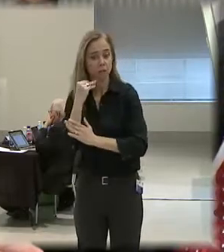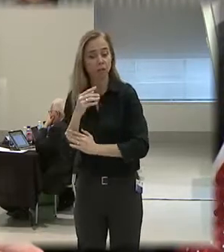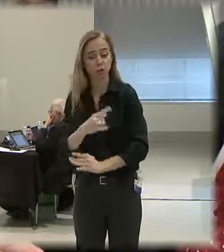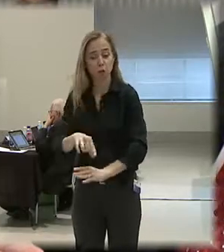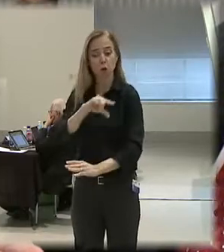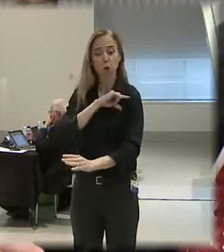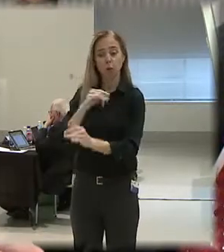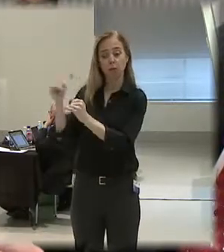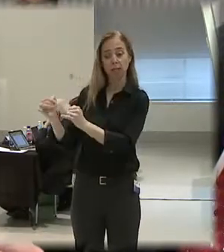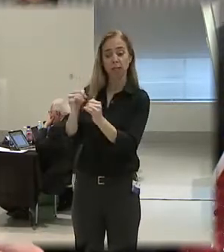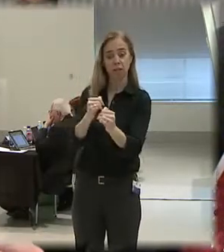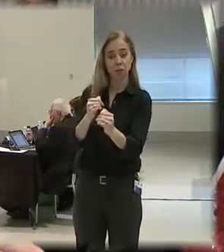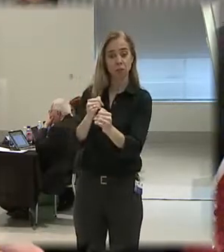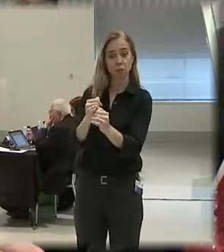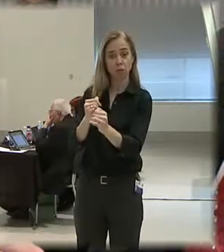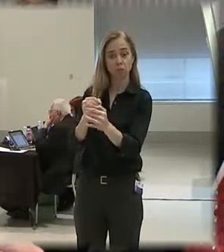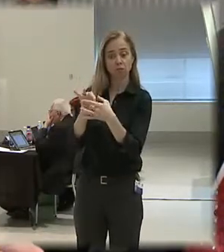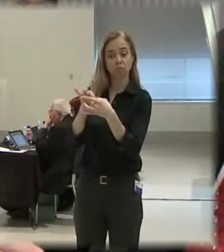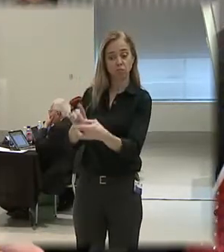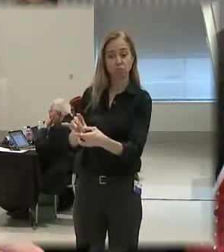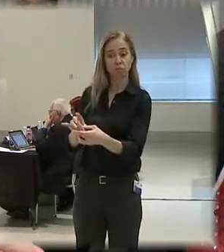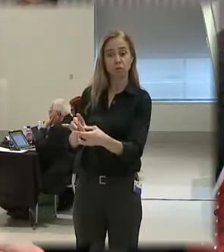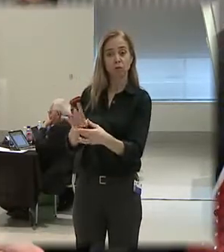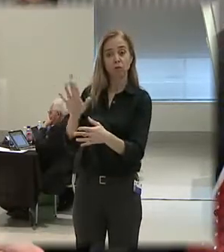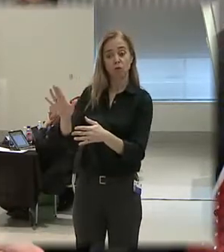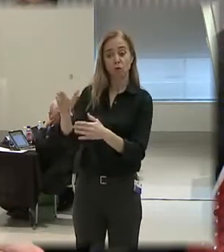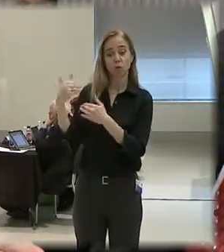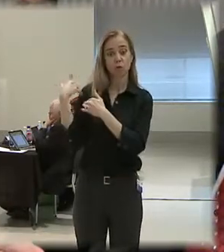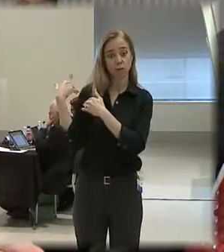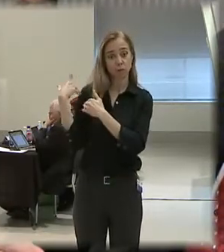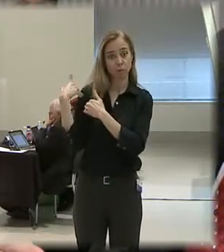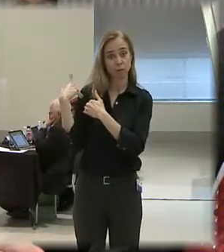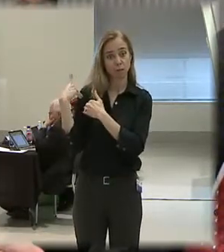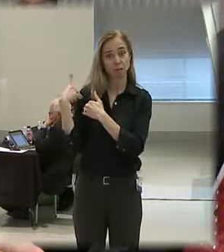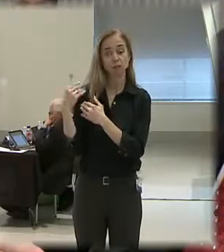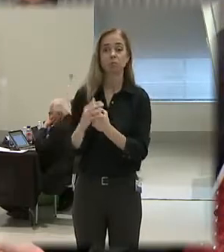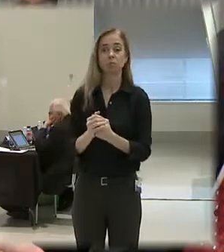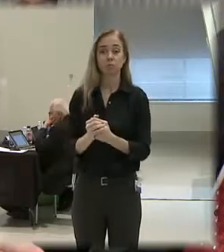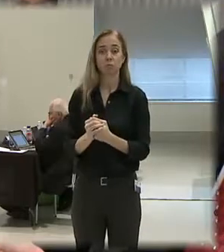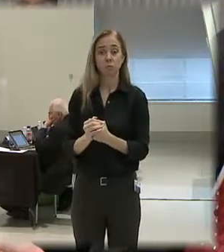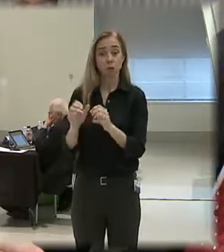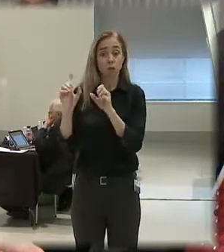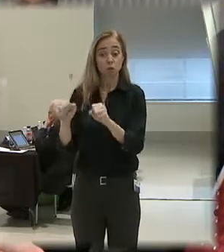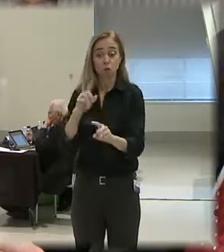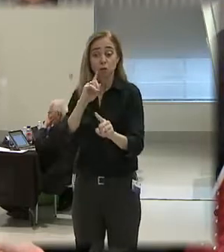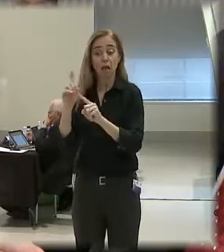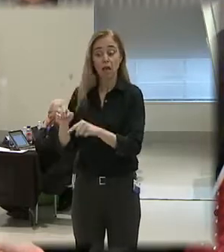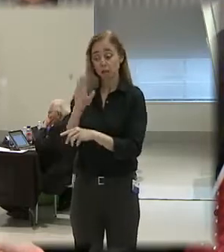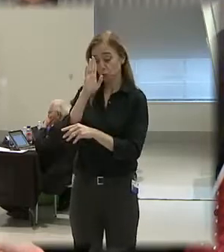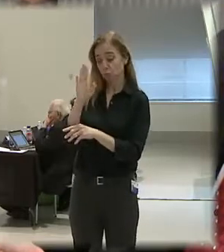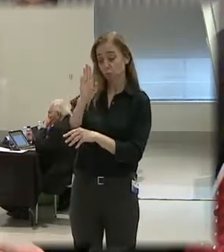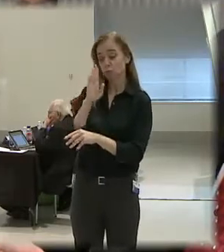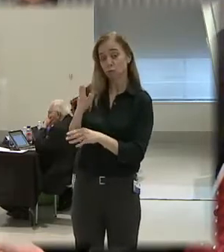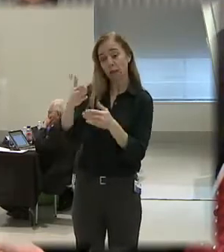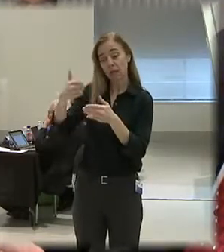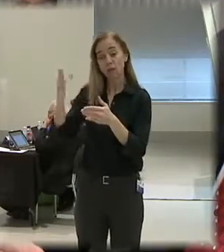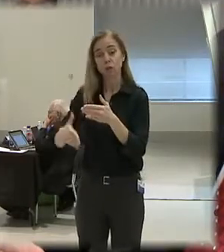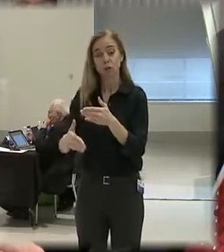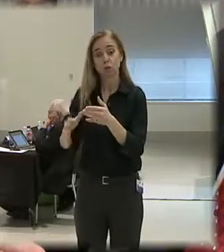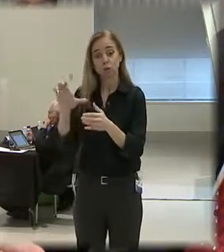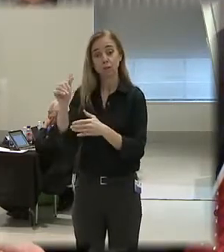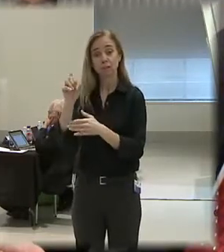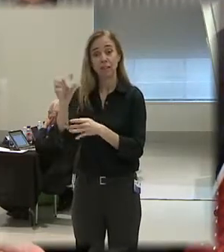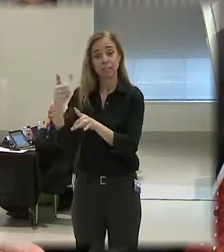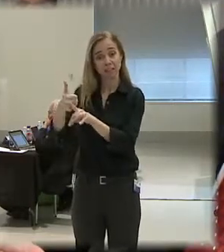the individuals that are charged and tasked with those responsibilities. Those questions could be answered directly at the conclusion of the